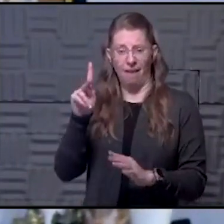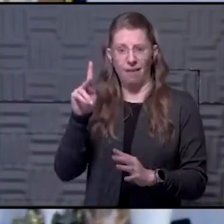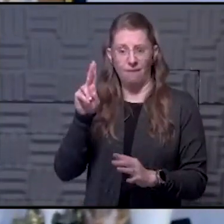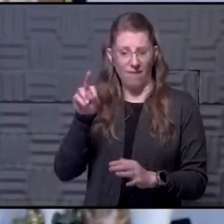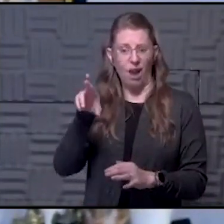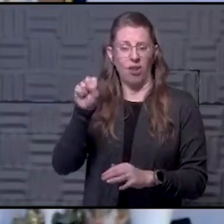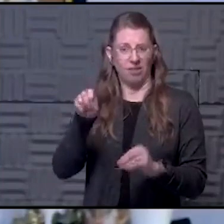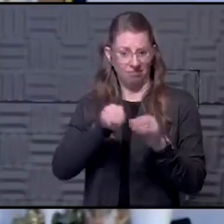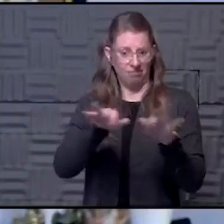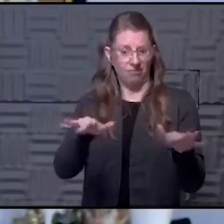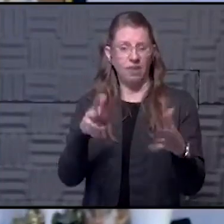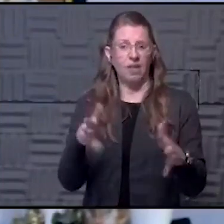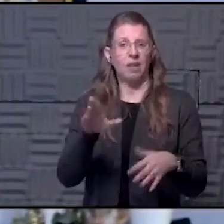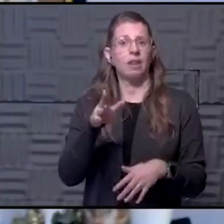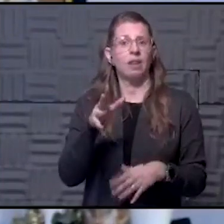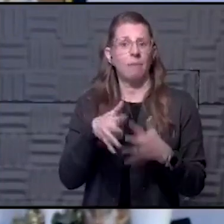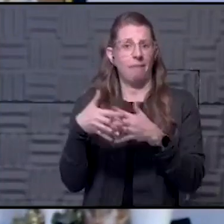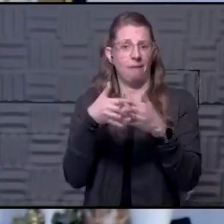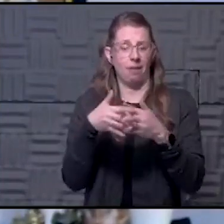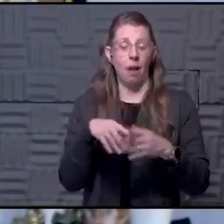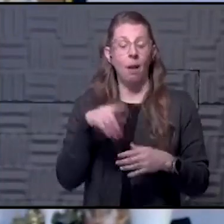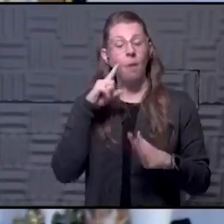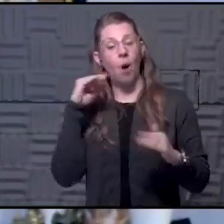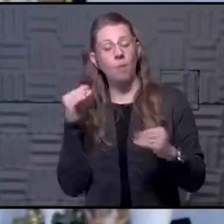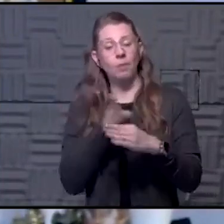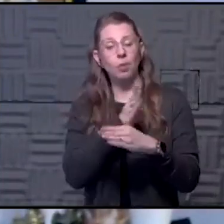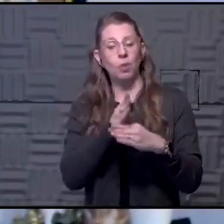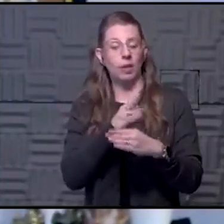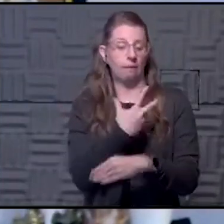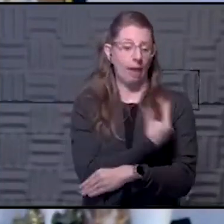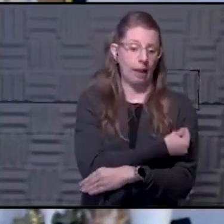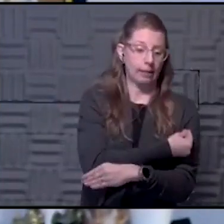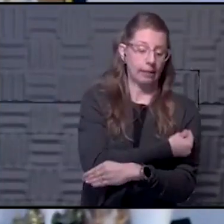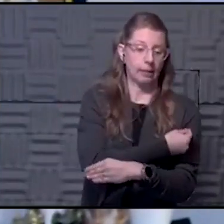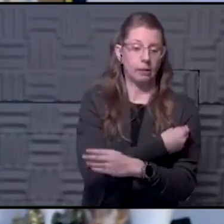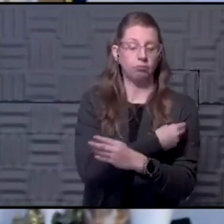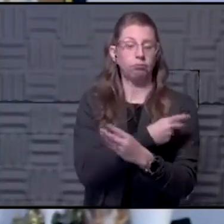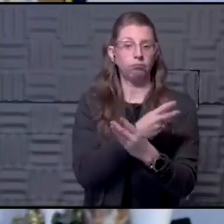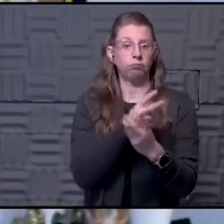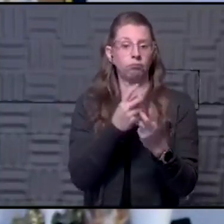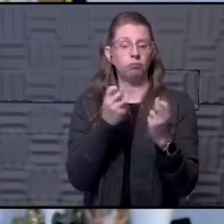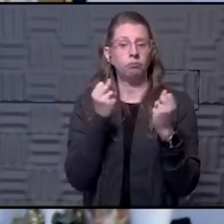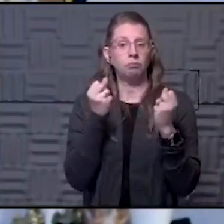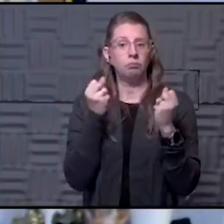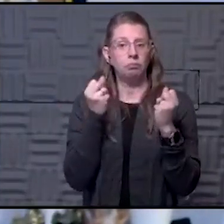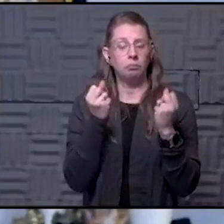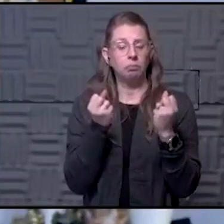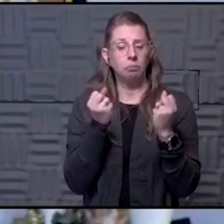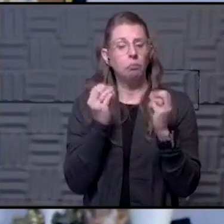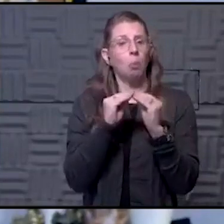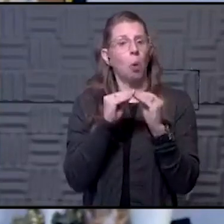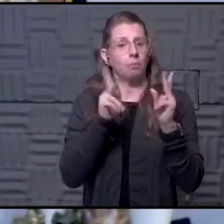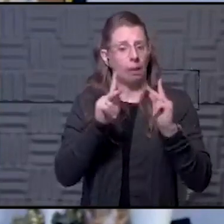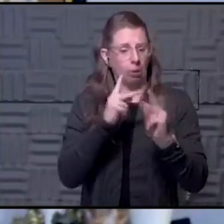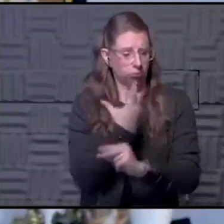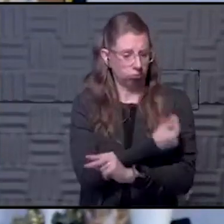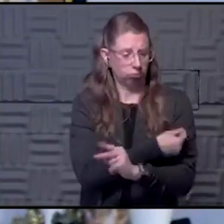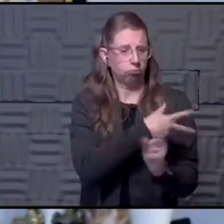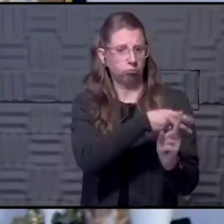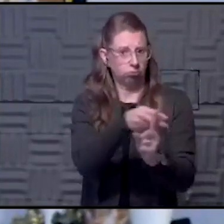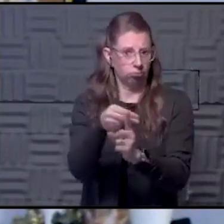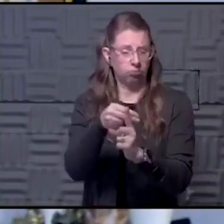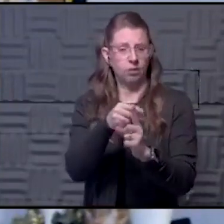that between the vaccine being more widely used and its ability to